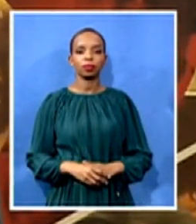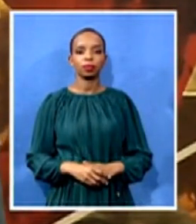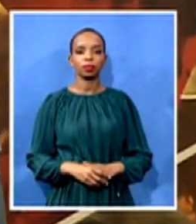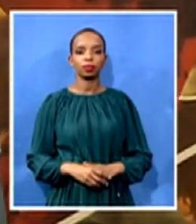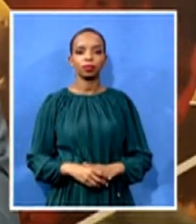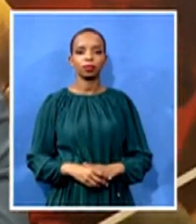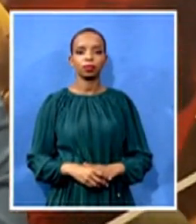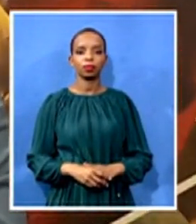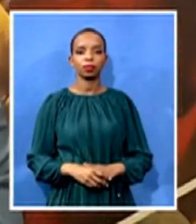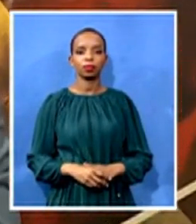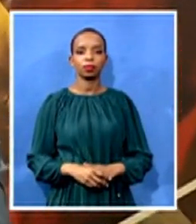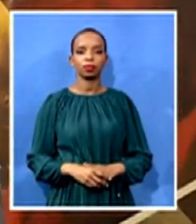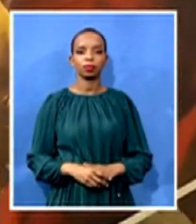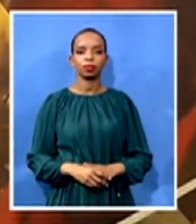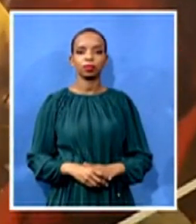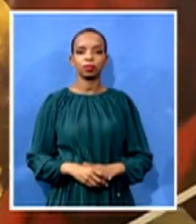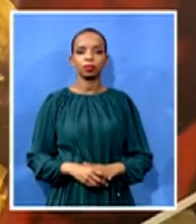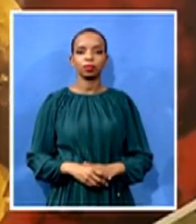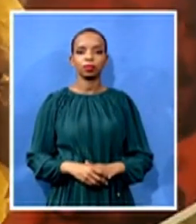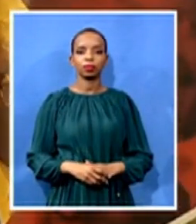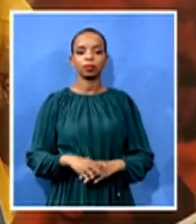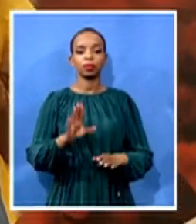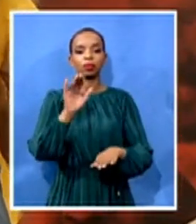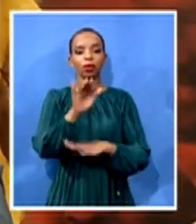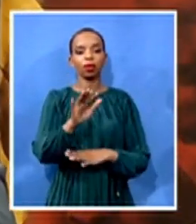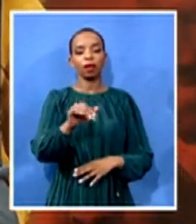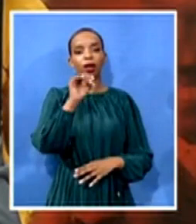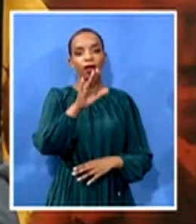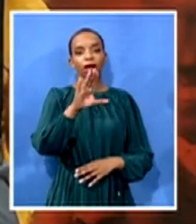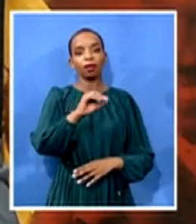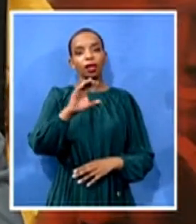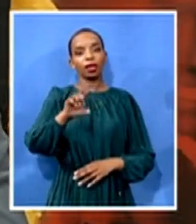and over 5,000 community health workers in the province.